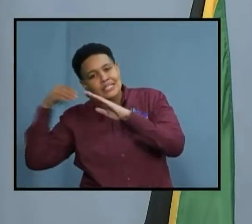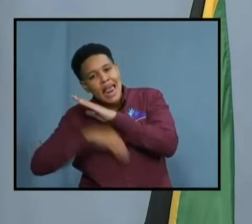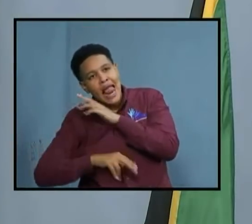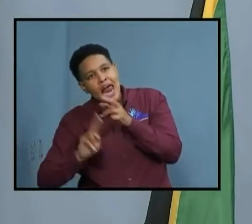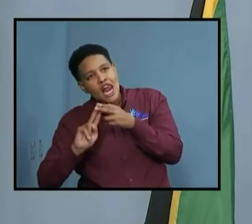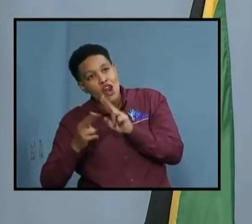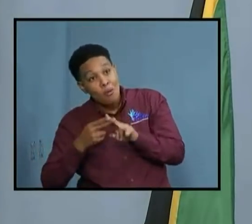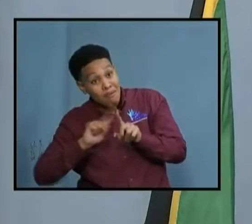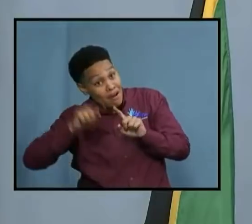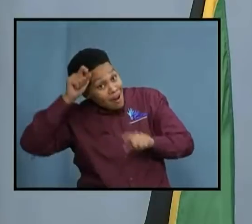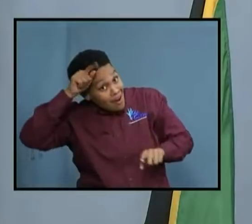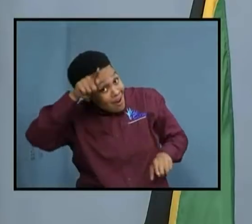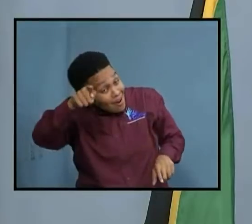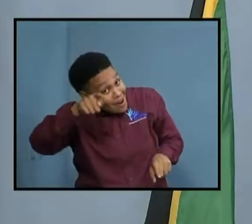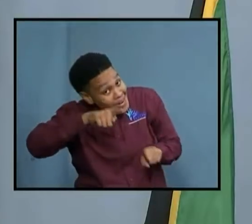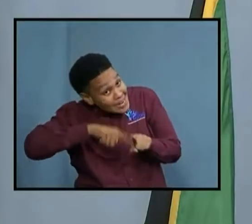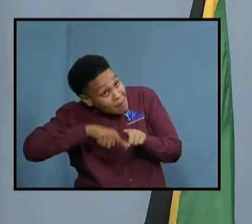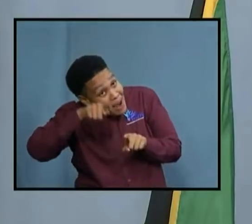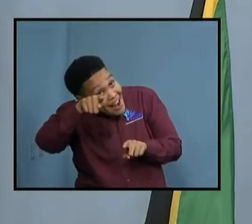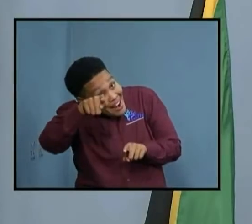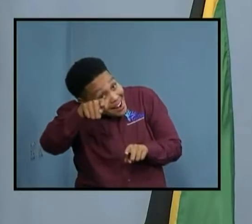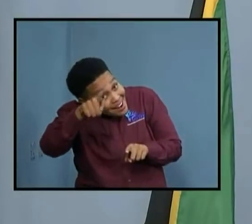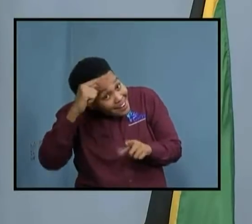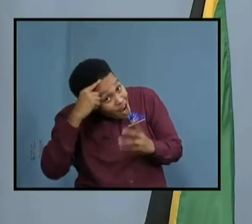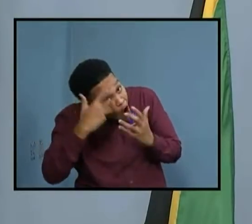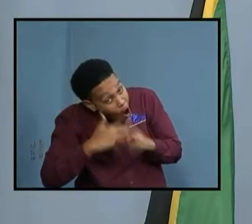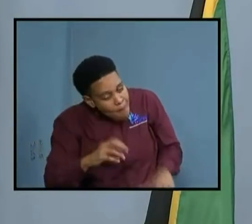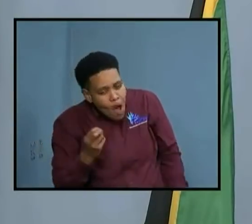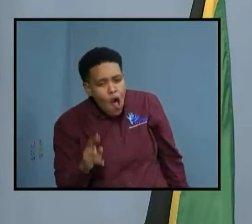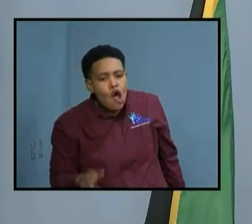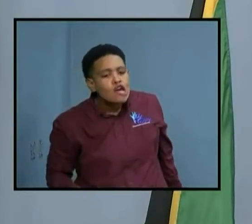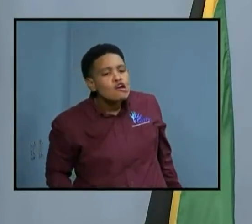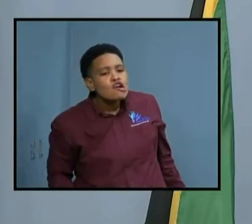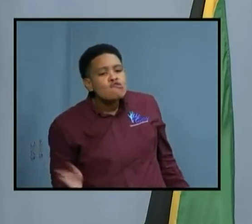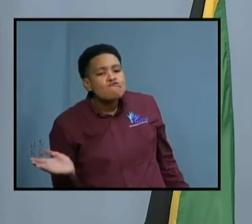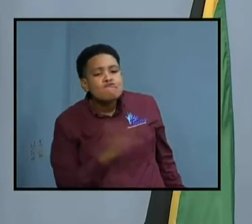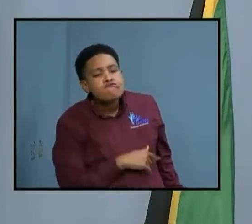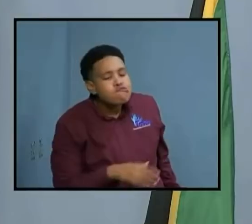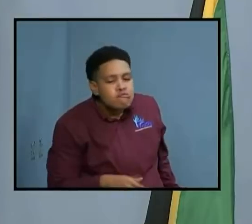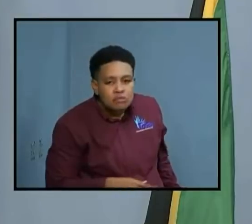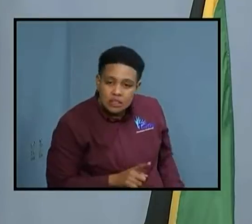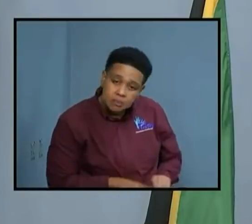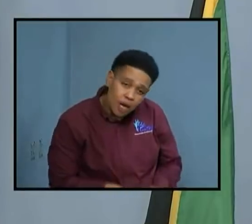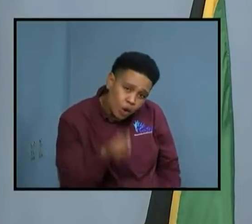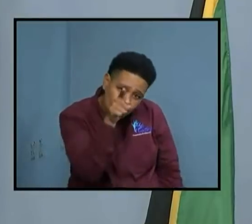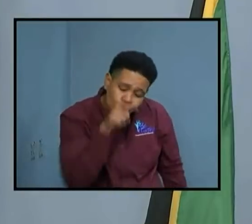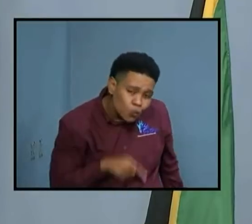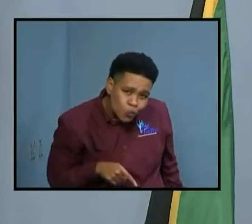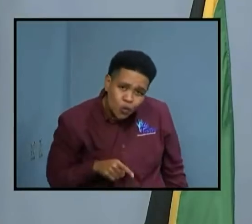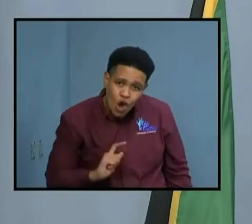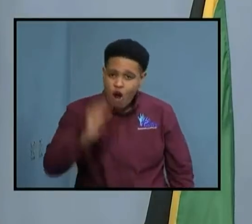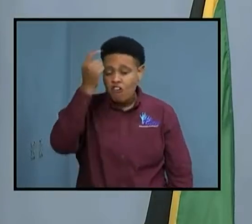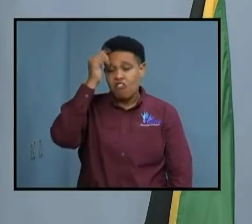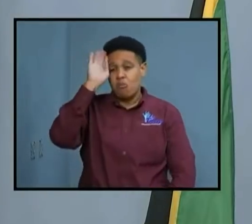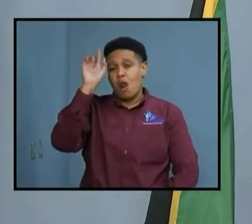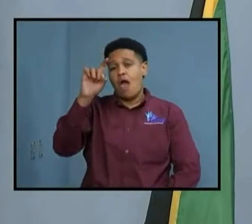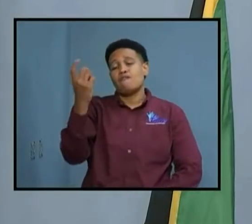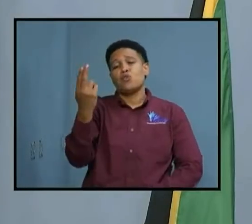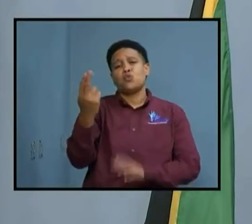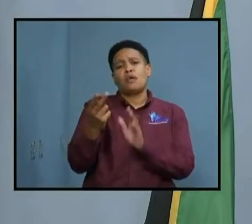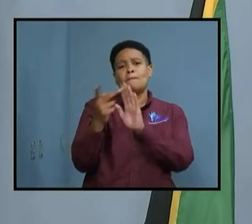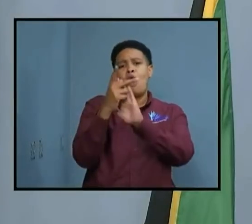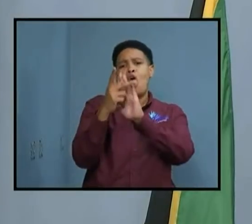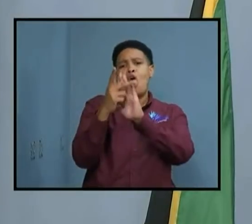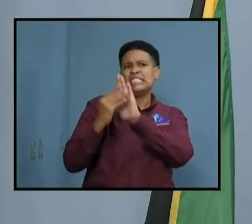subjected to how much we comply as a country. And the government will have to use the levers of policy to try